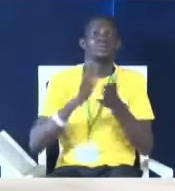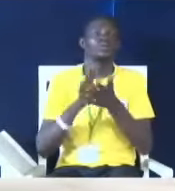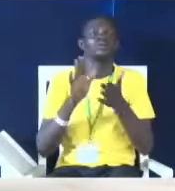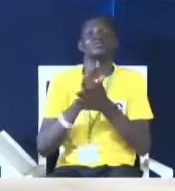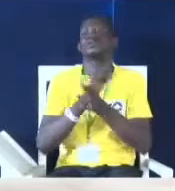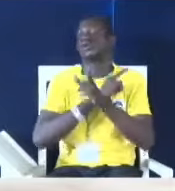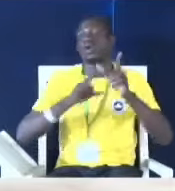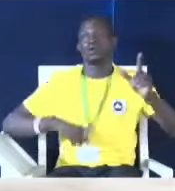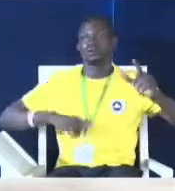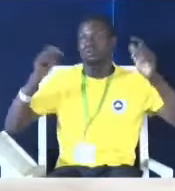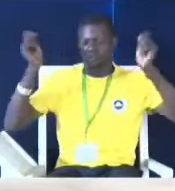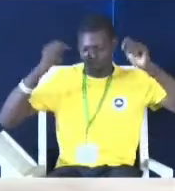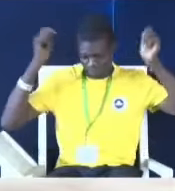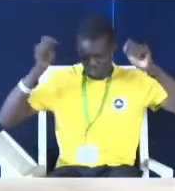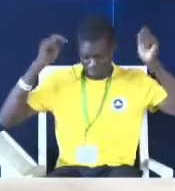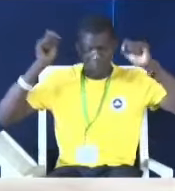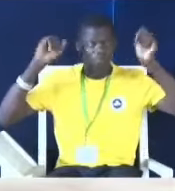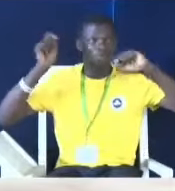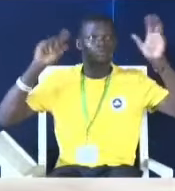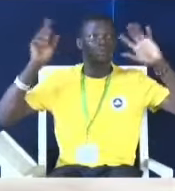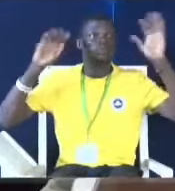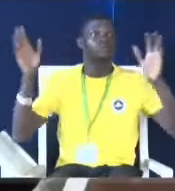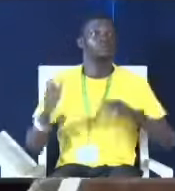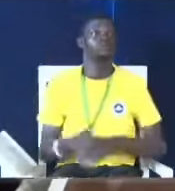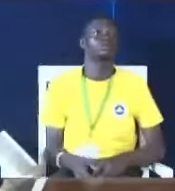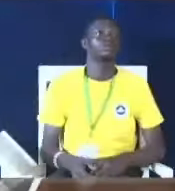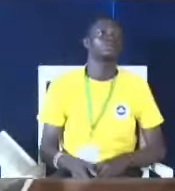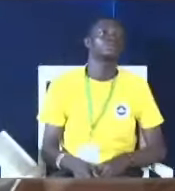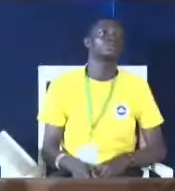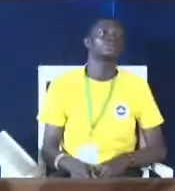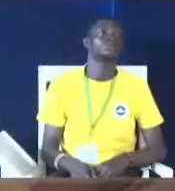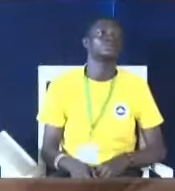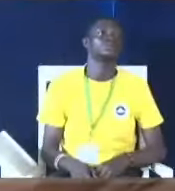ye the Lord.